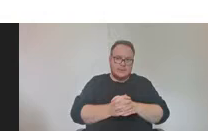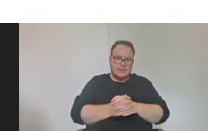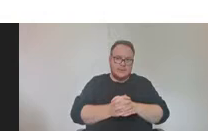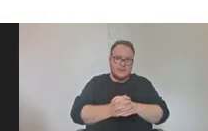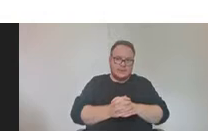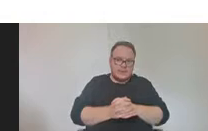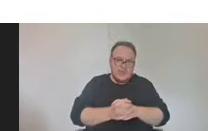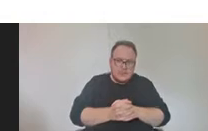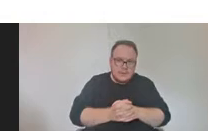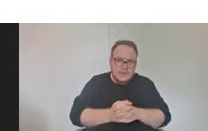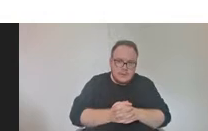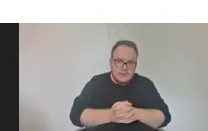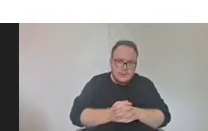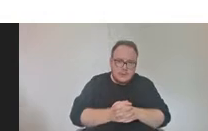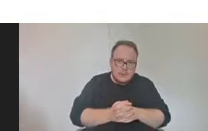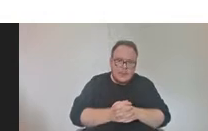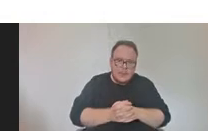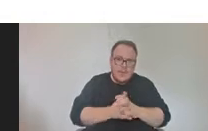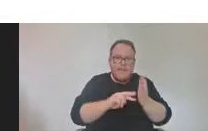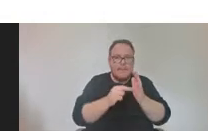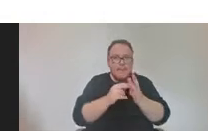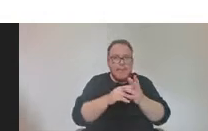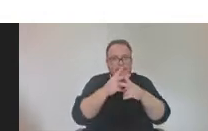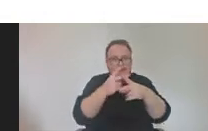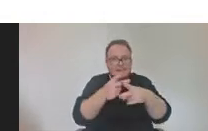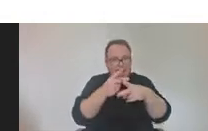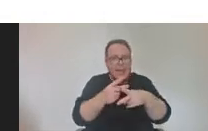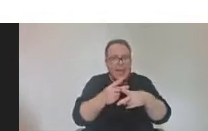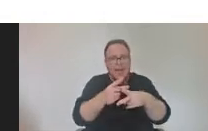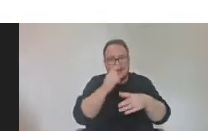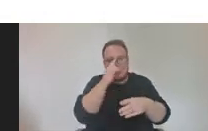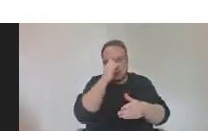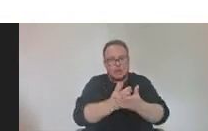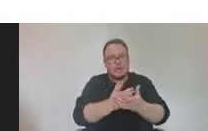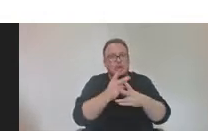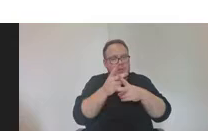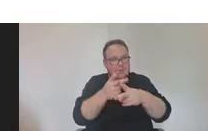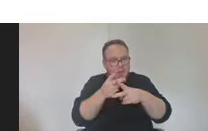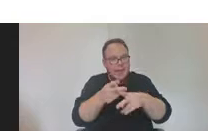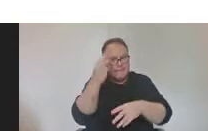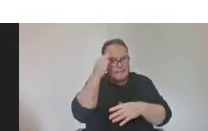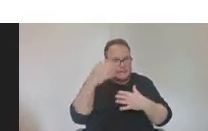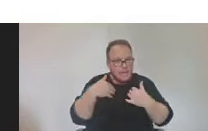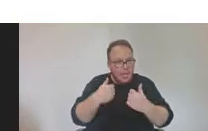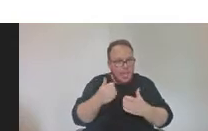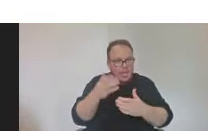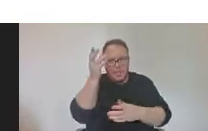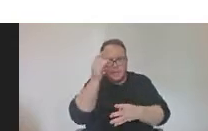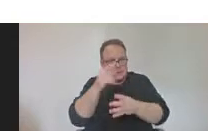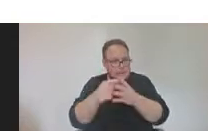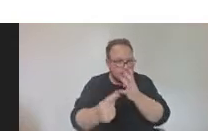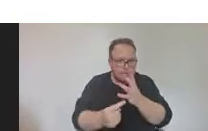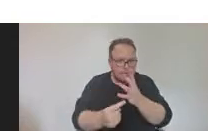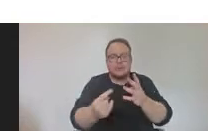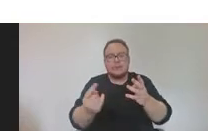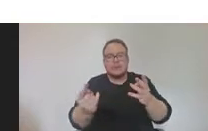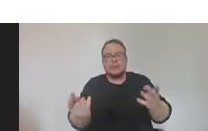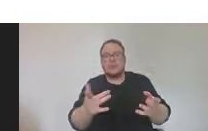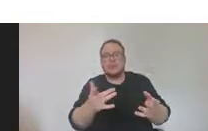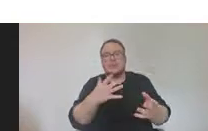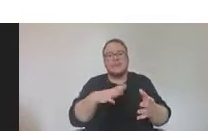community care, planned care, urgent care, mental health and learning disabilities. However, we need to develop our